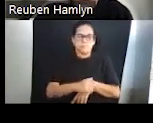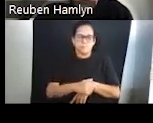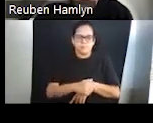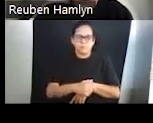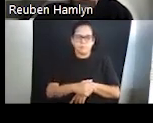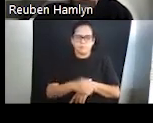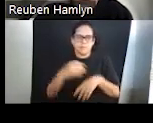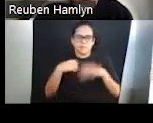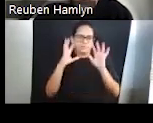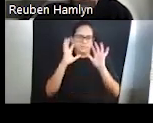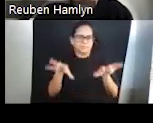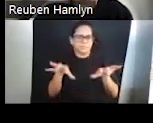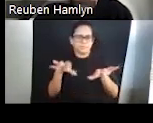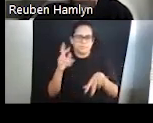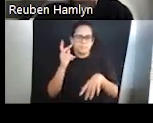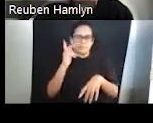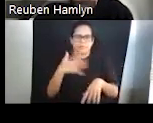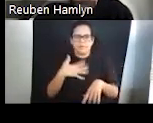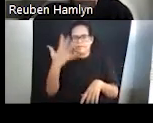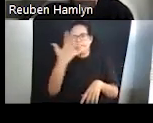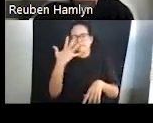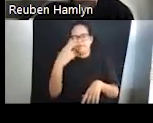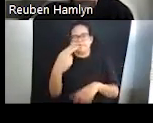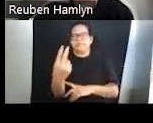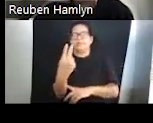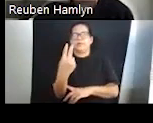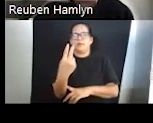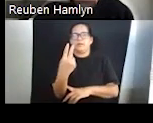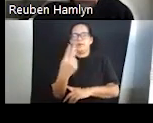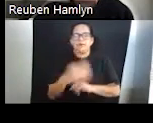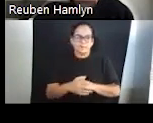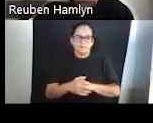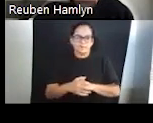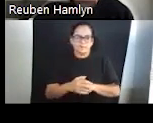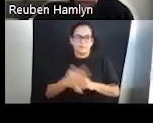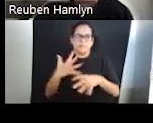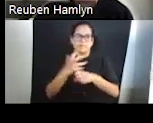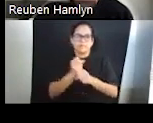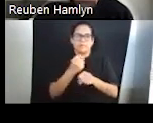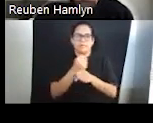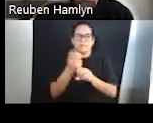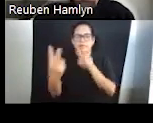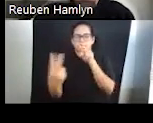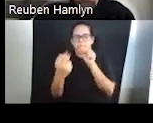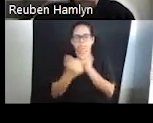And it was just shocking, like seeing my face looking at the camera, basically making eye contact with